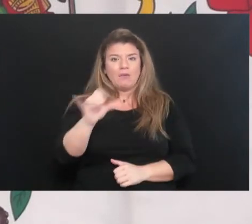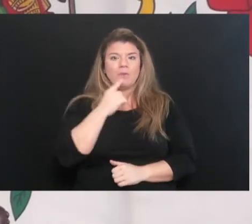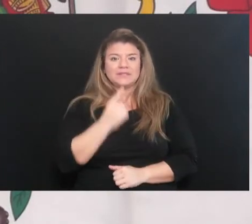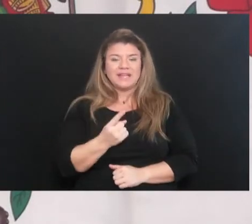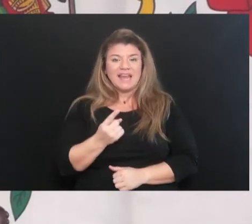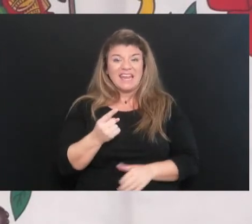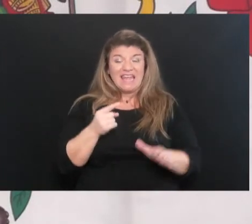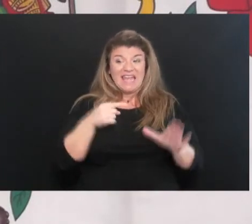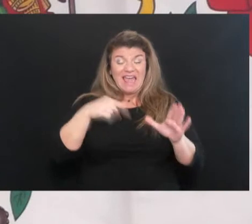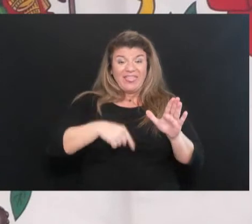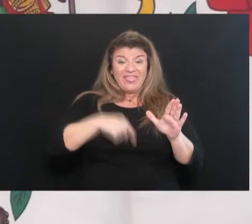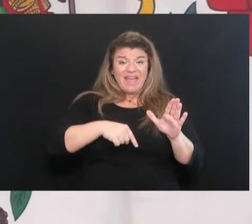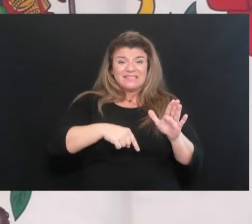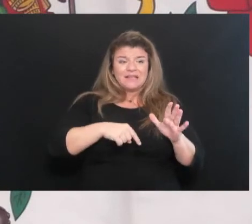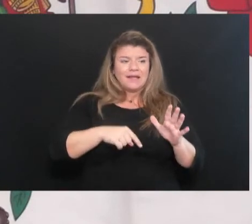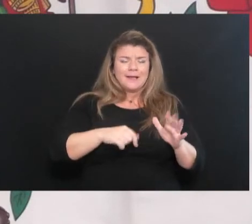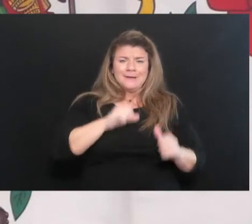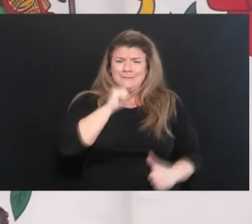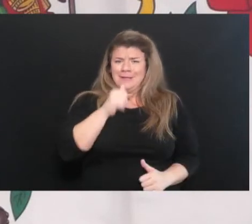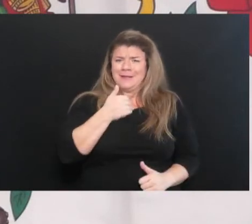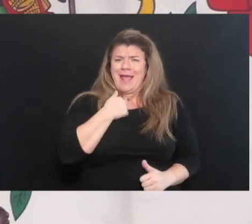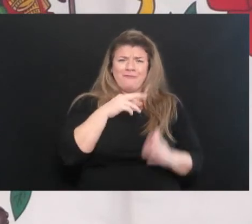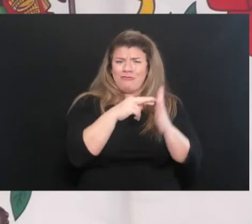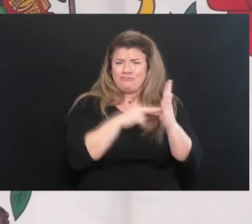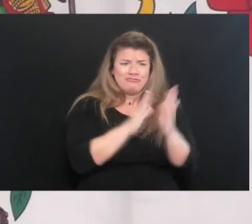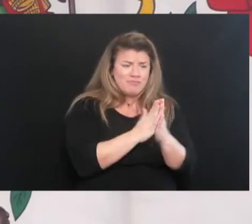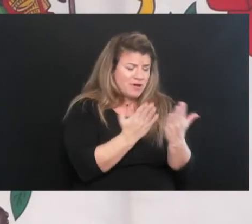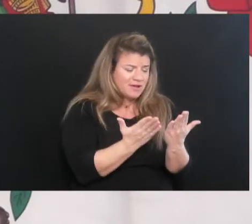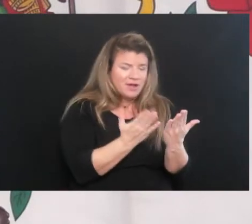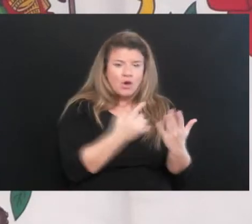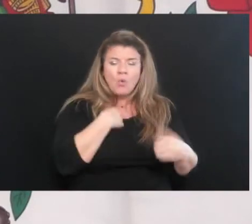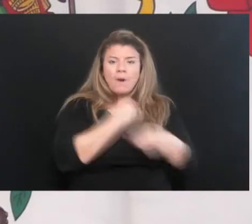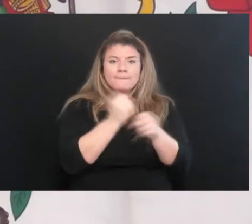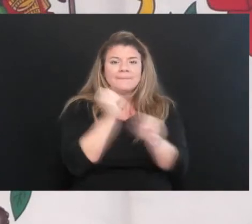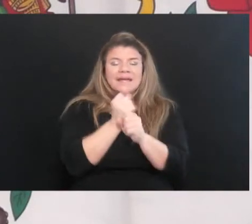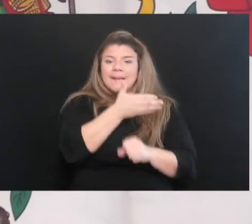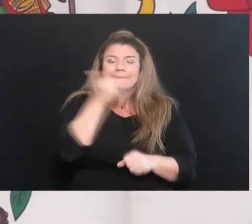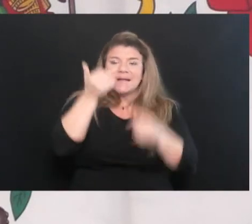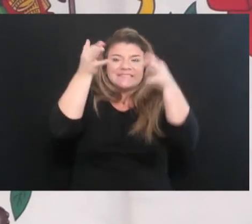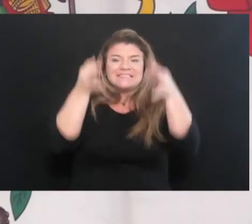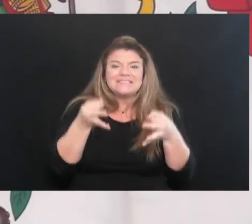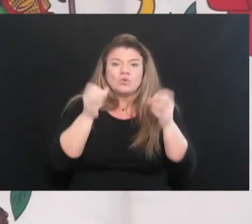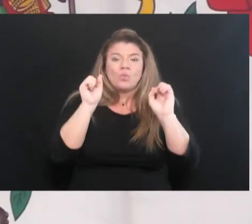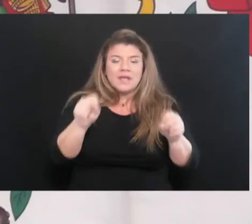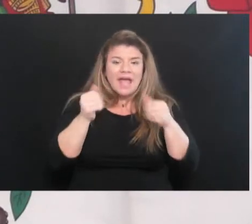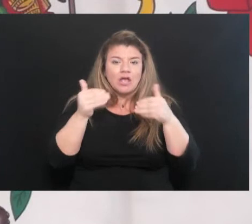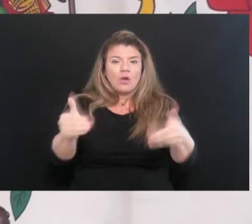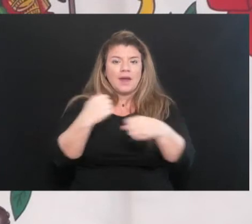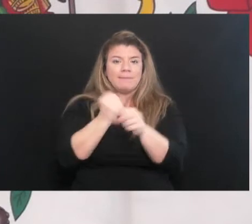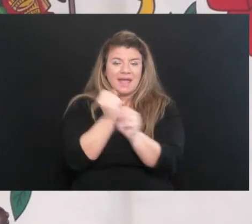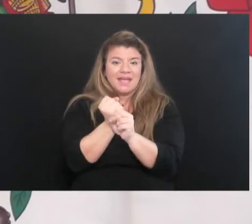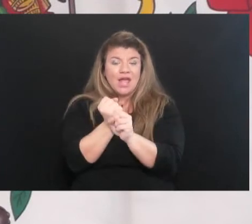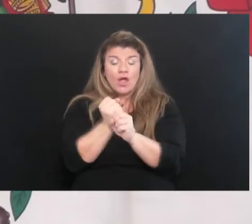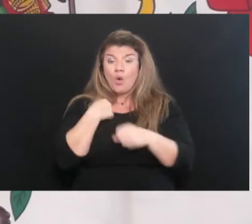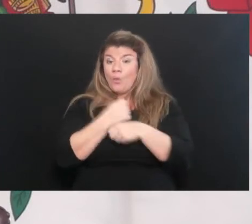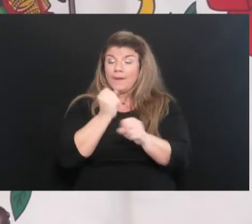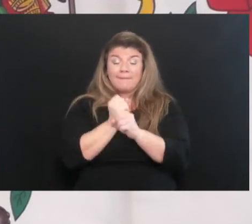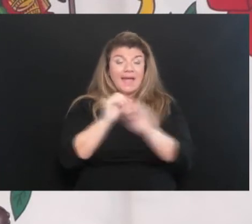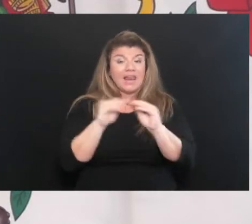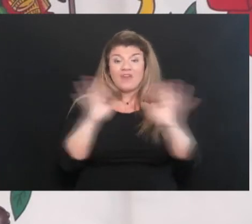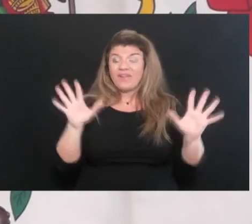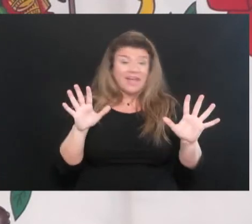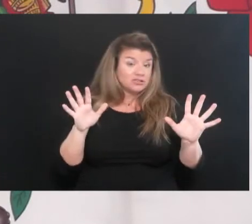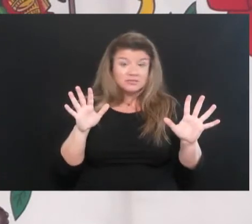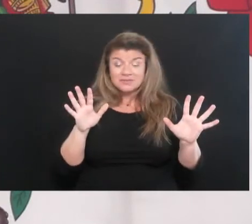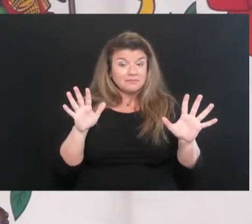this thing doesn't have a playbook. We make the very best decisions that we can possibly make. We make clarifications and